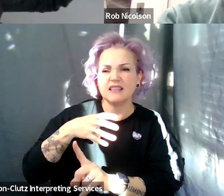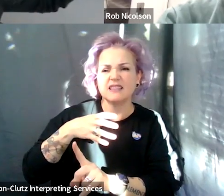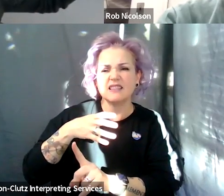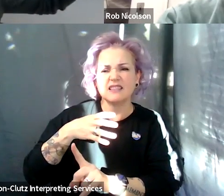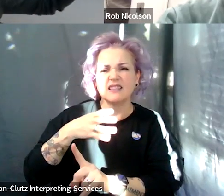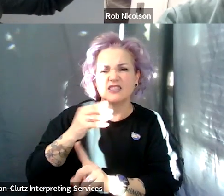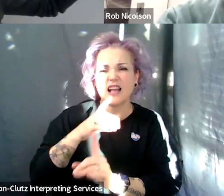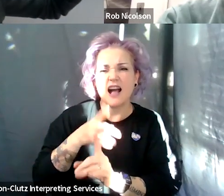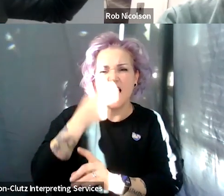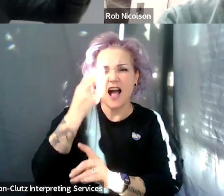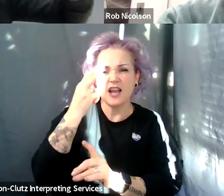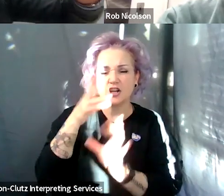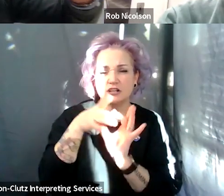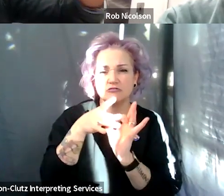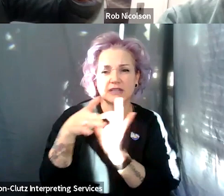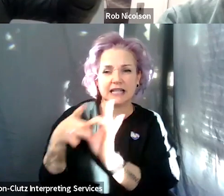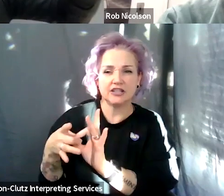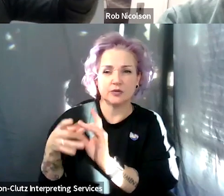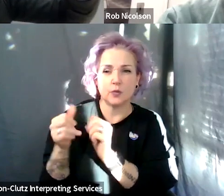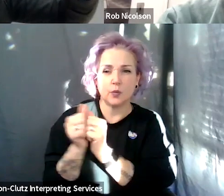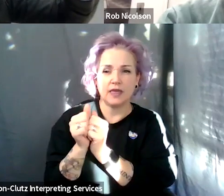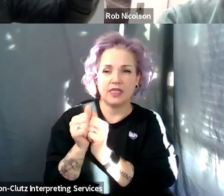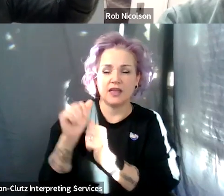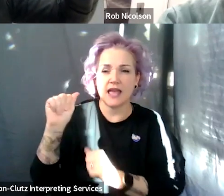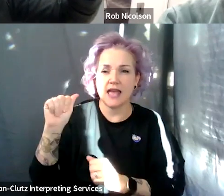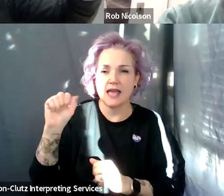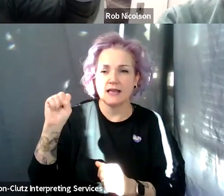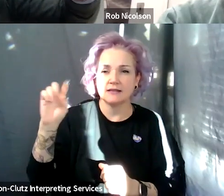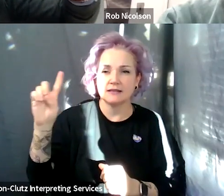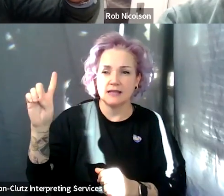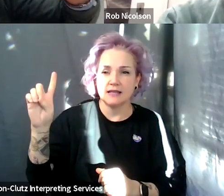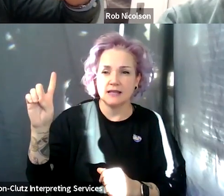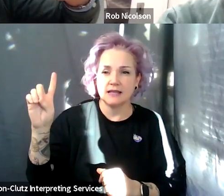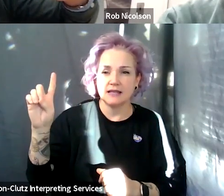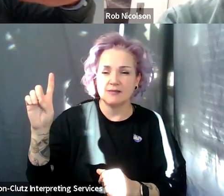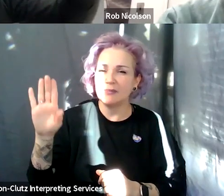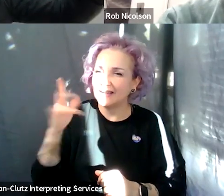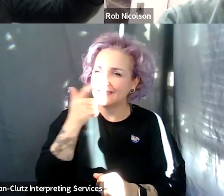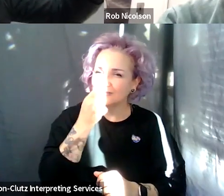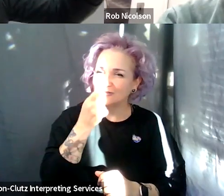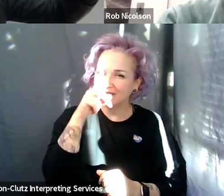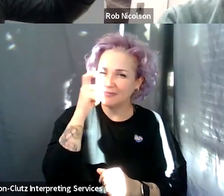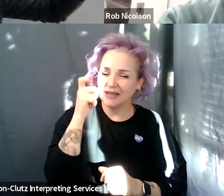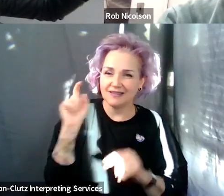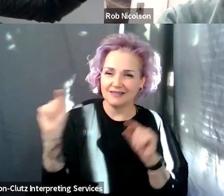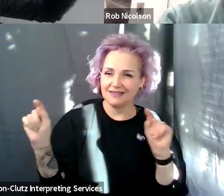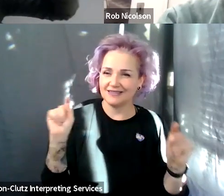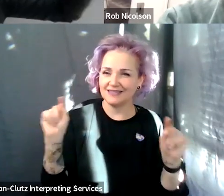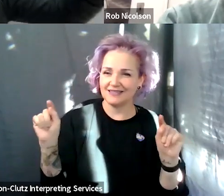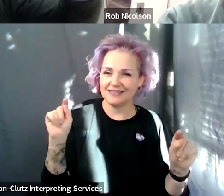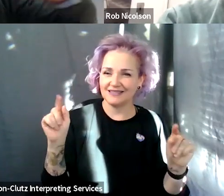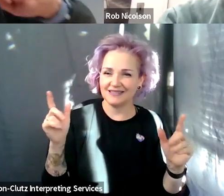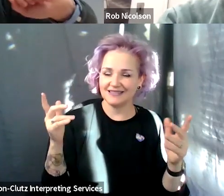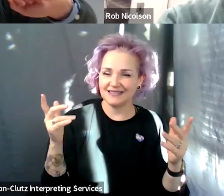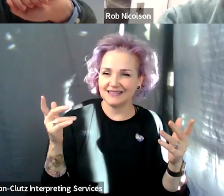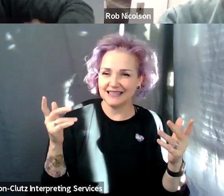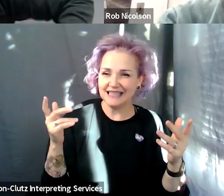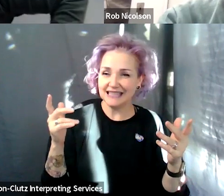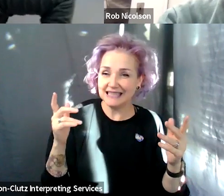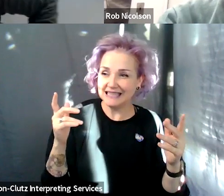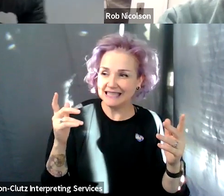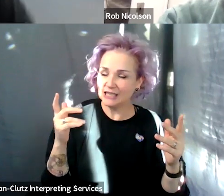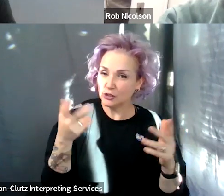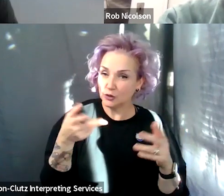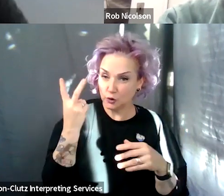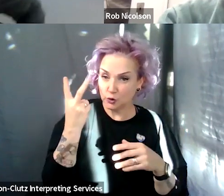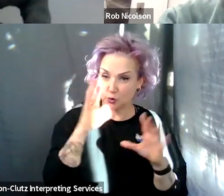whole other sort of, it's funny because the two fields don't talk to each other as much. I didn't find out about that until going to the conference,